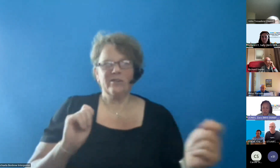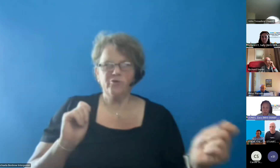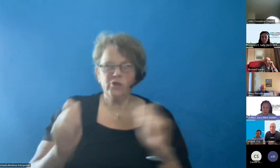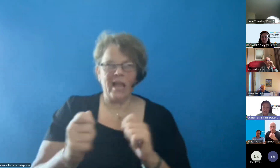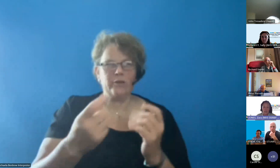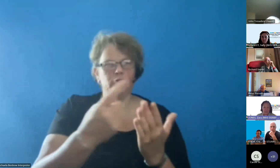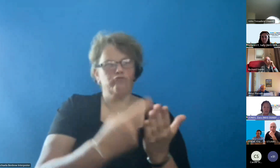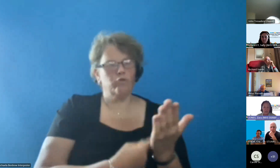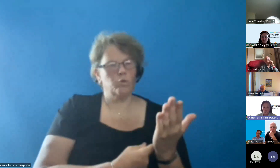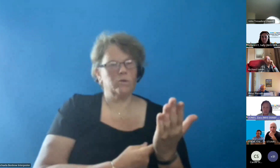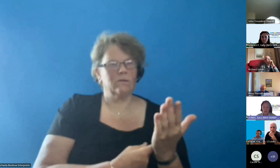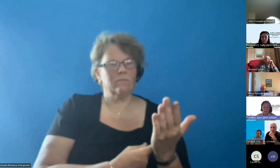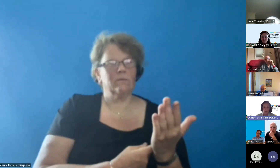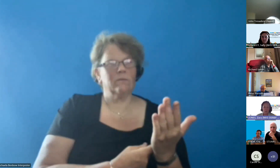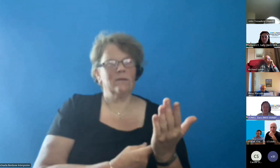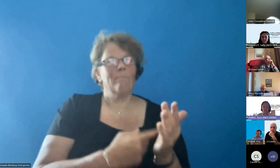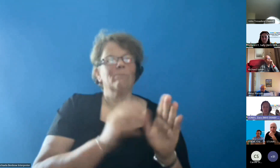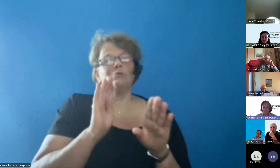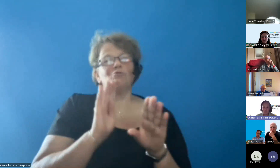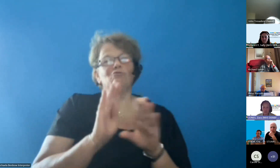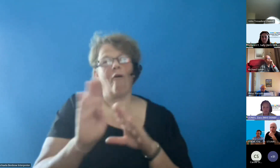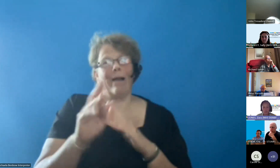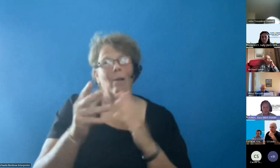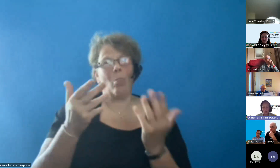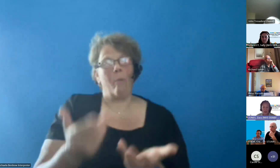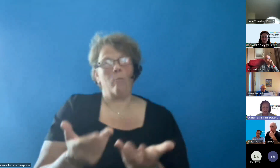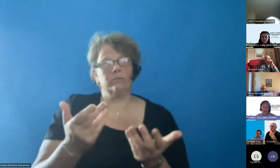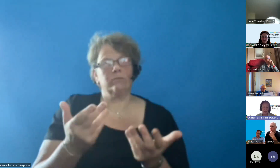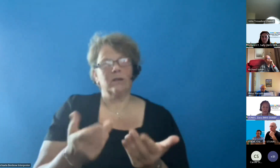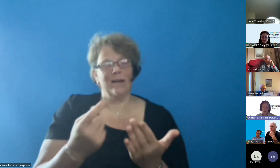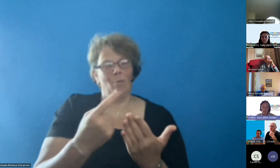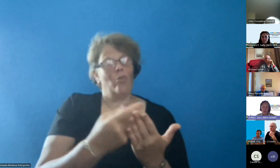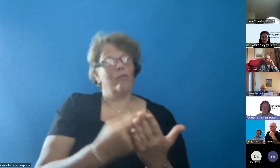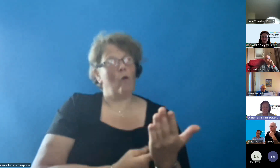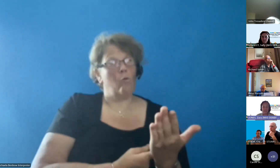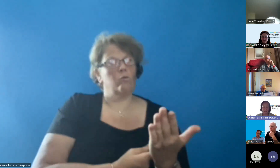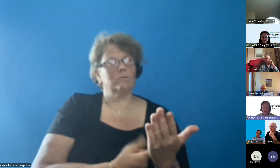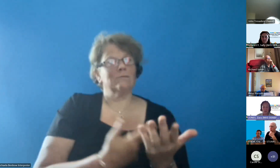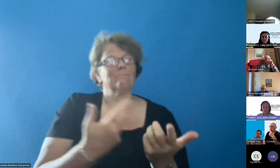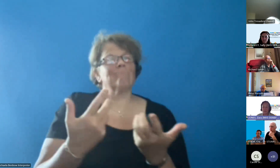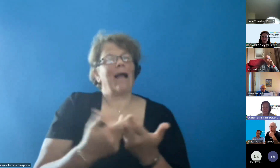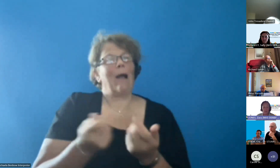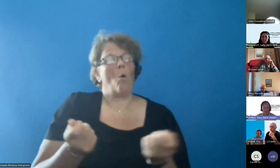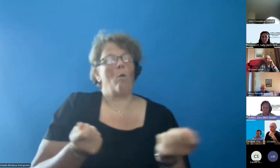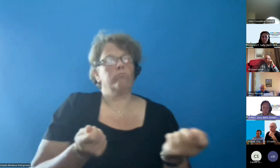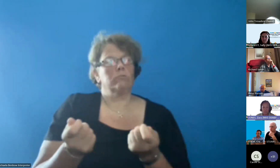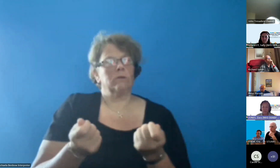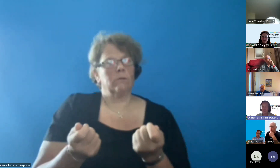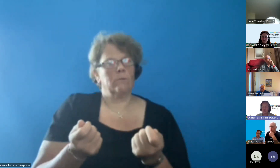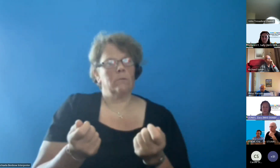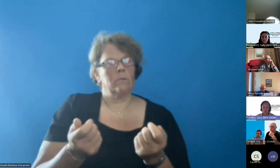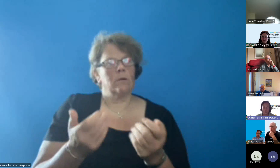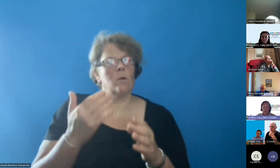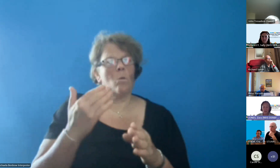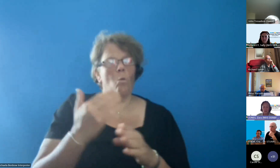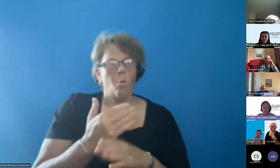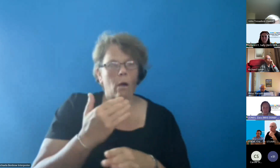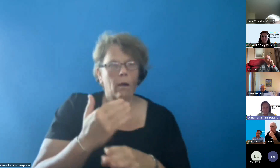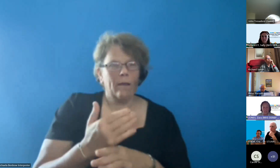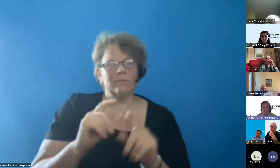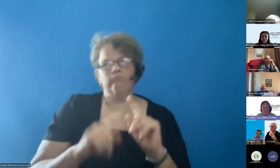need to do. But what we're certainly trying to do at the moment is within the rules of how we can operate is working with incumbent providers,